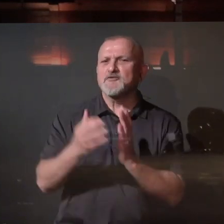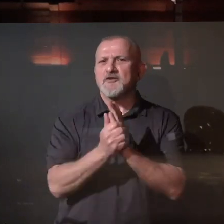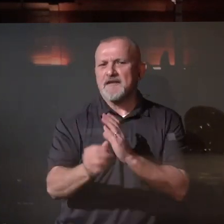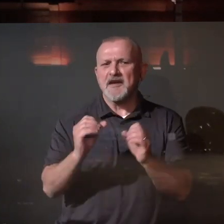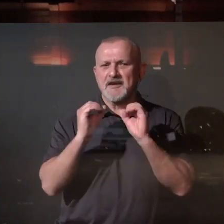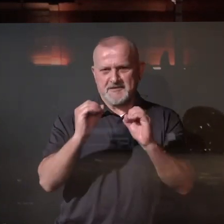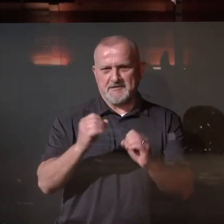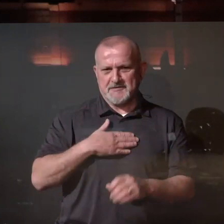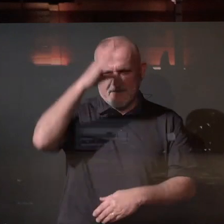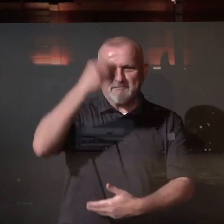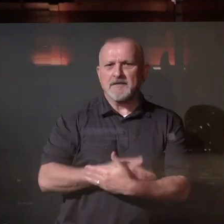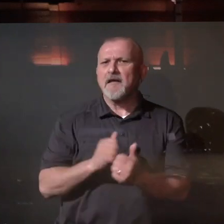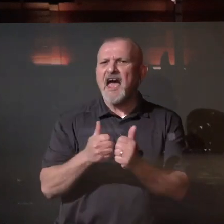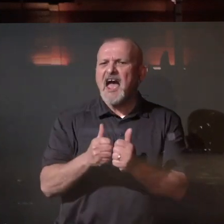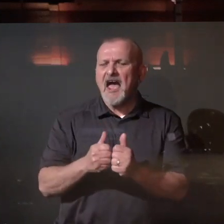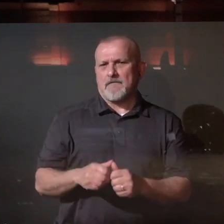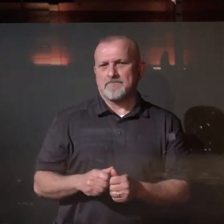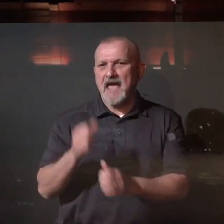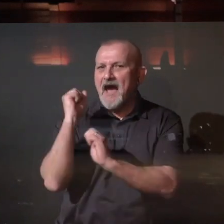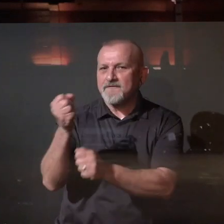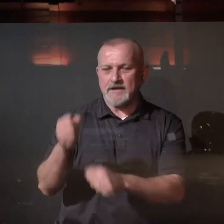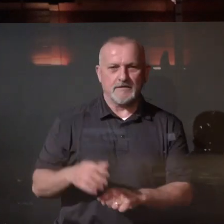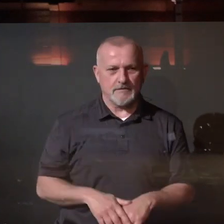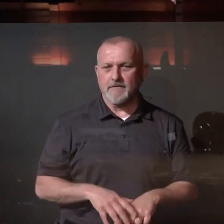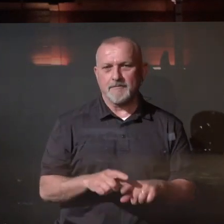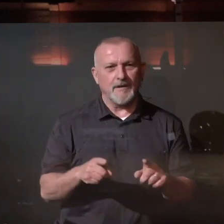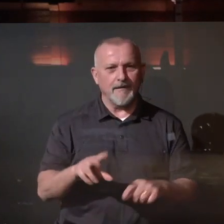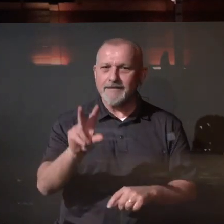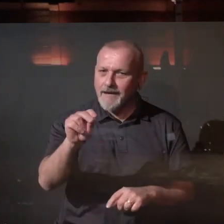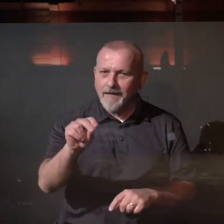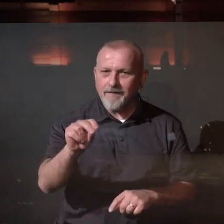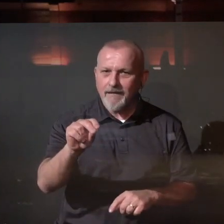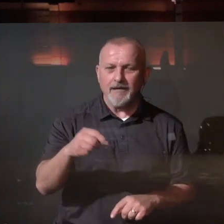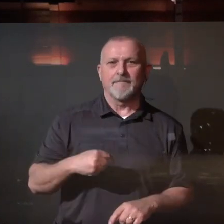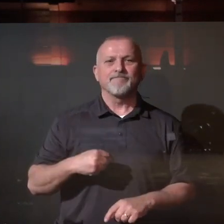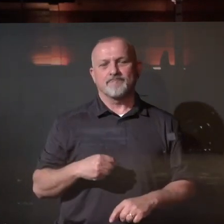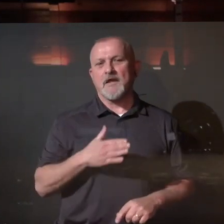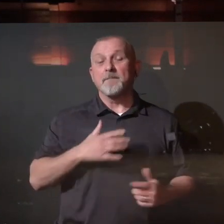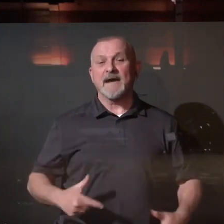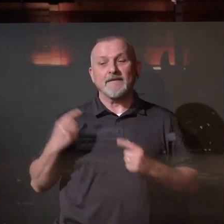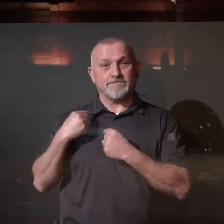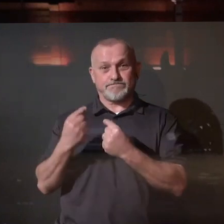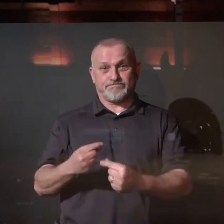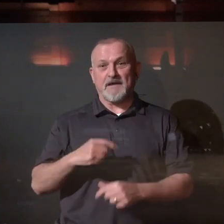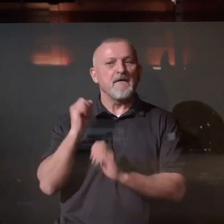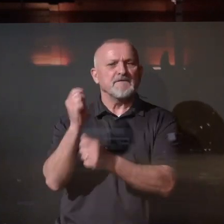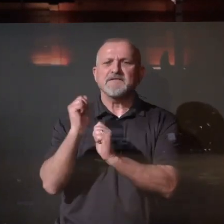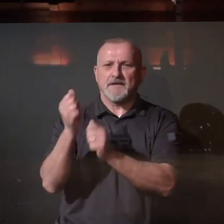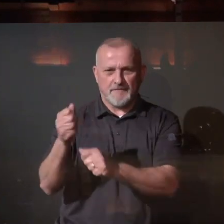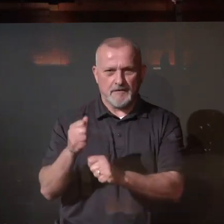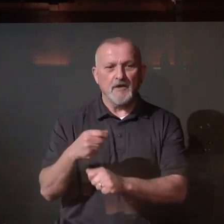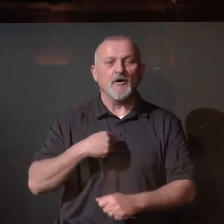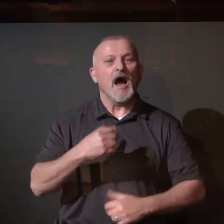I know how? Because I've done it all my life. I'm confident in my knowledge of fishing, and therefore, since I'm confident in my knowledge of fishing, I'm confident in teaching my